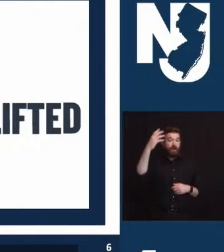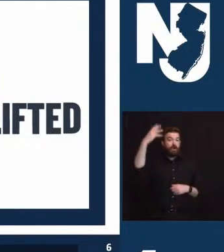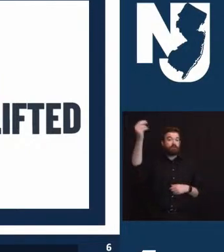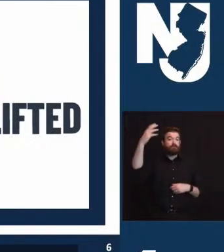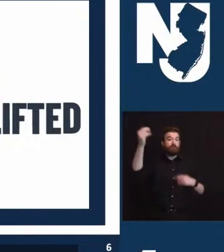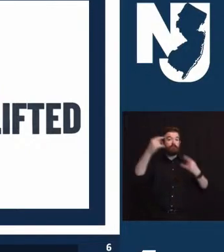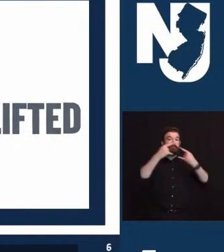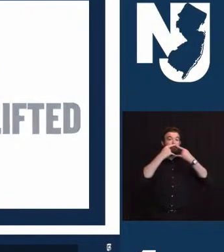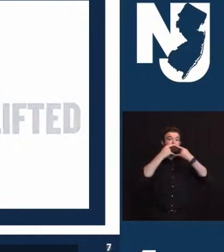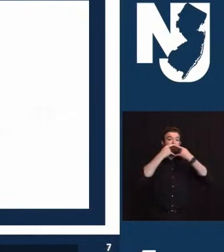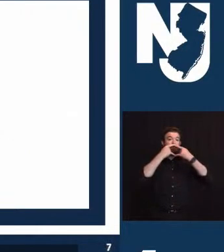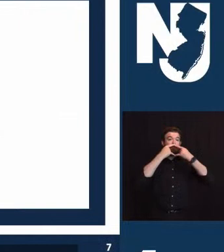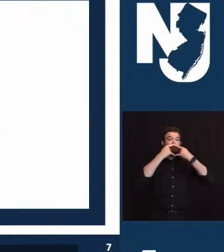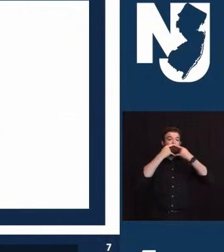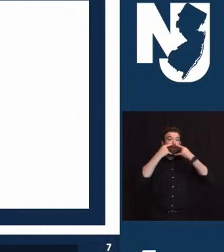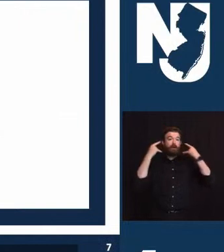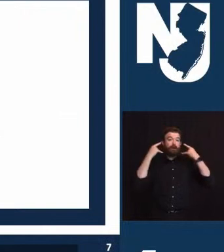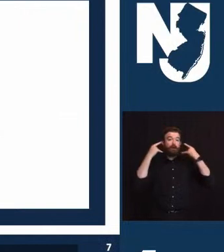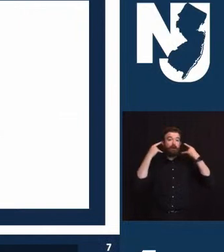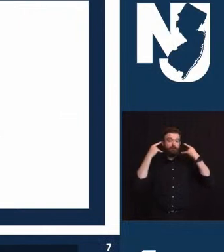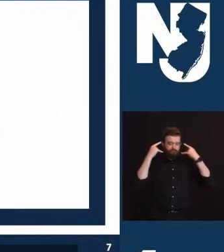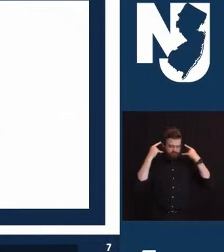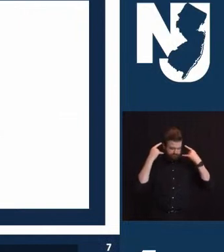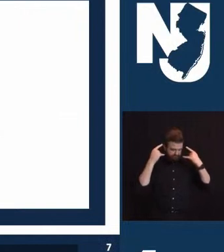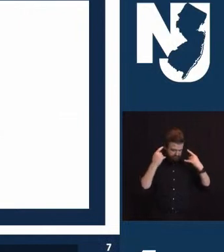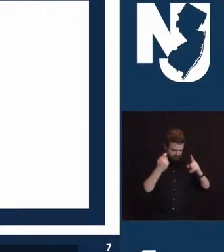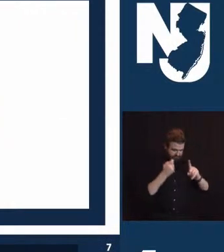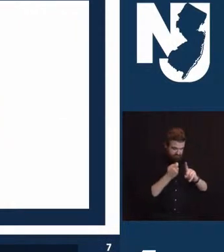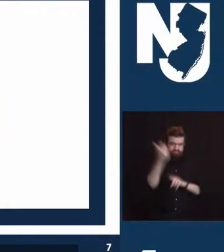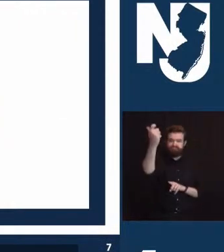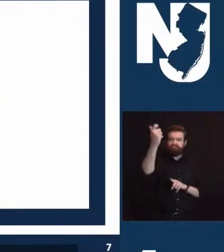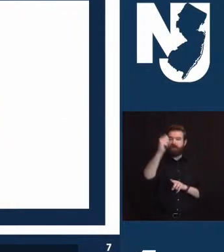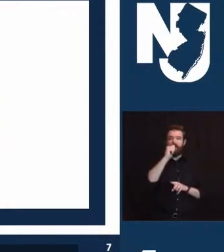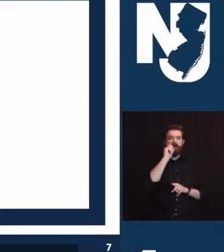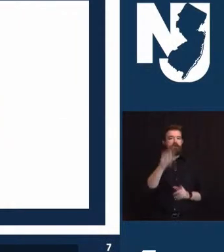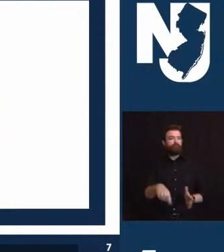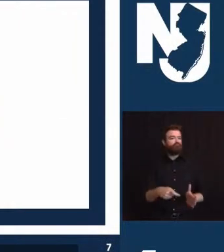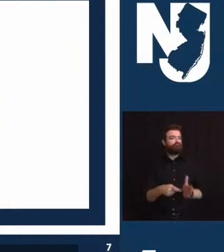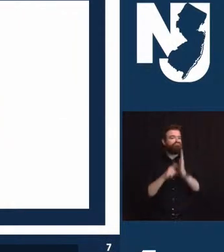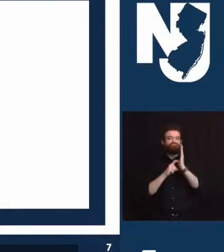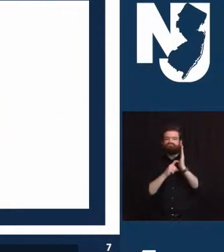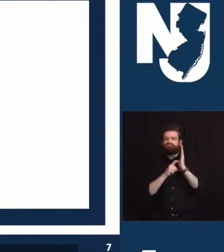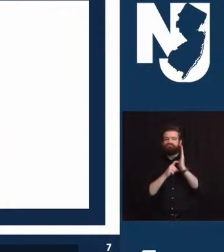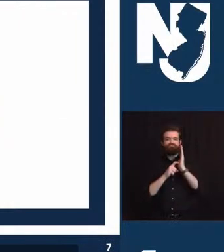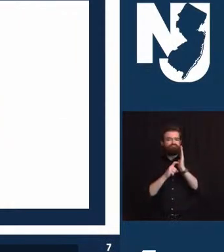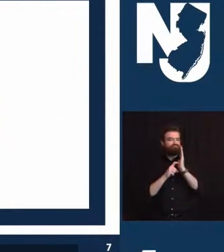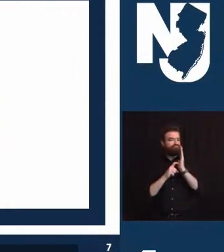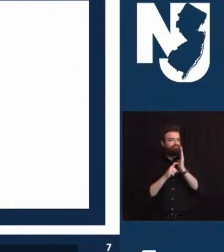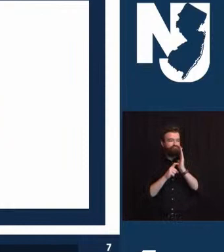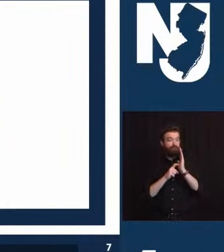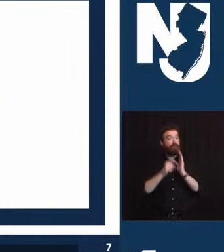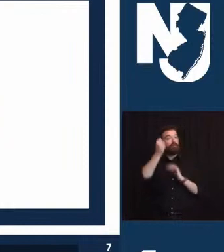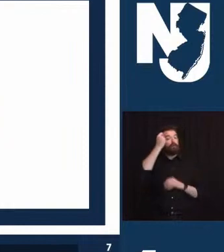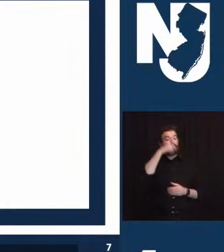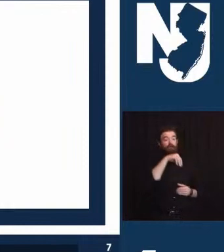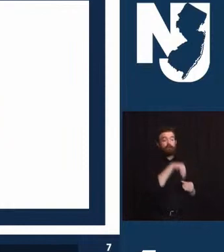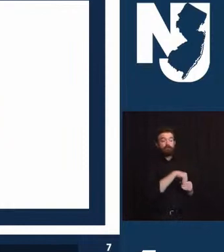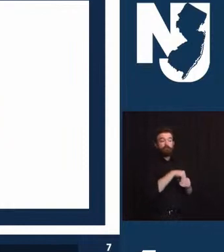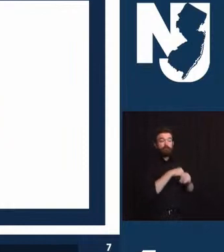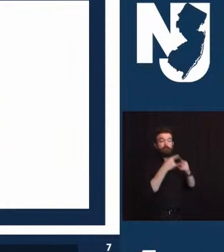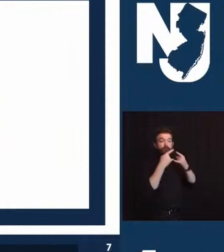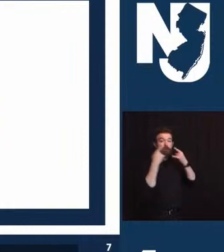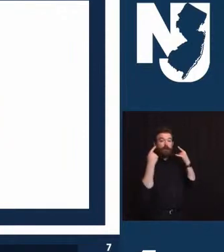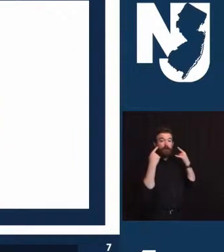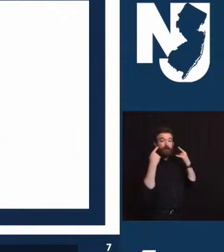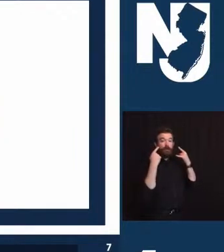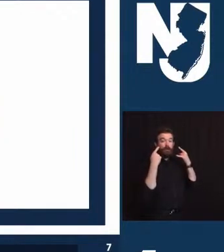However, there remains a simple reason why the indoor mask requirement will remain in effect. While we have made tremendous progress, we are